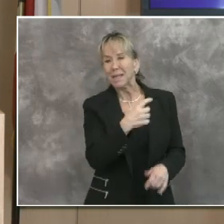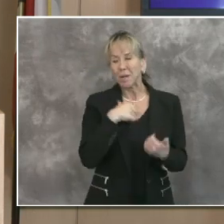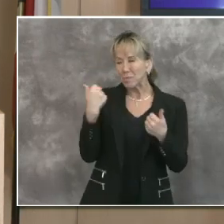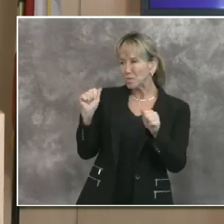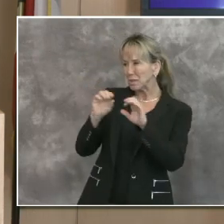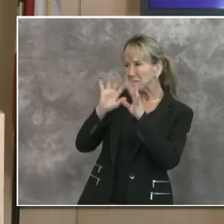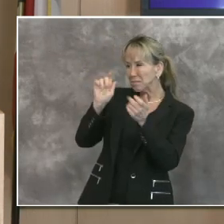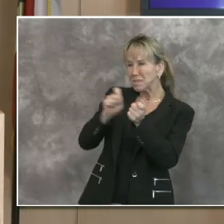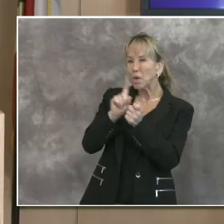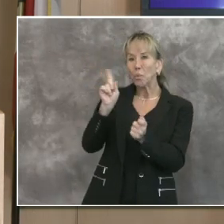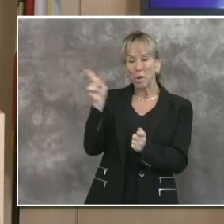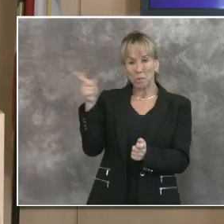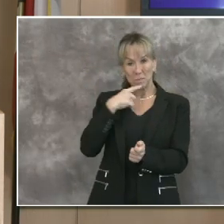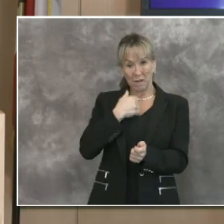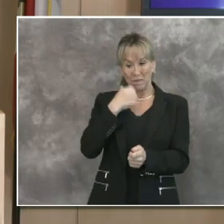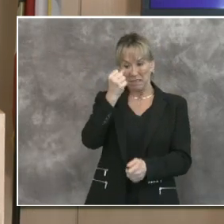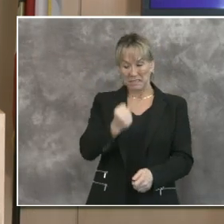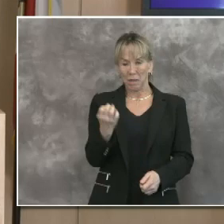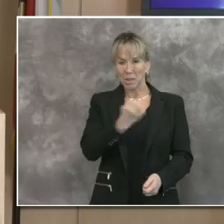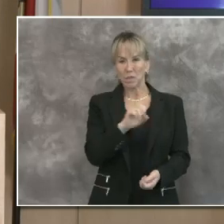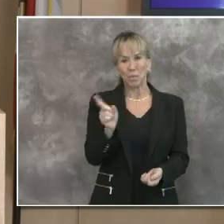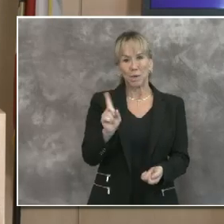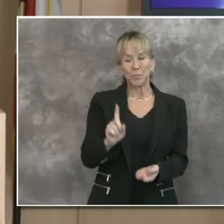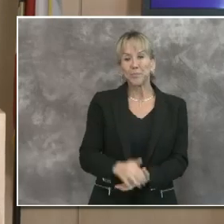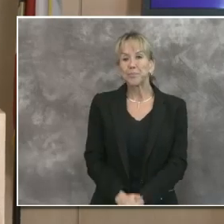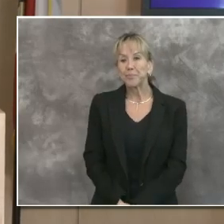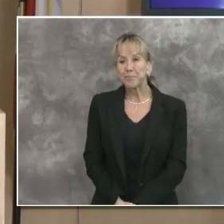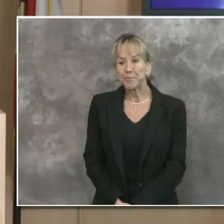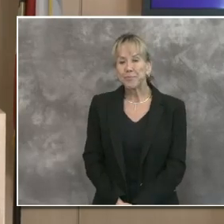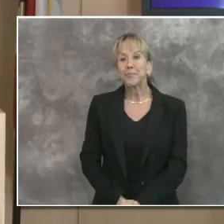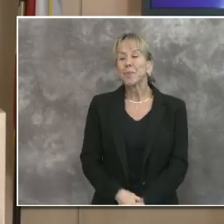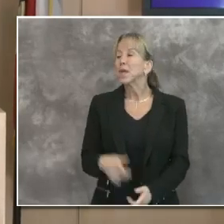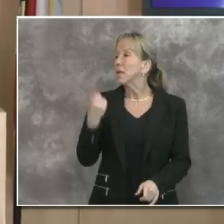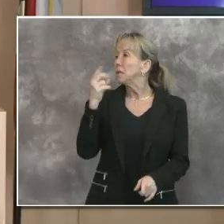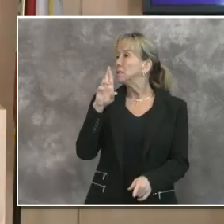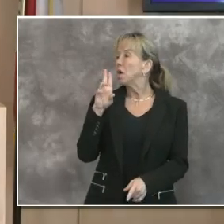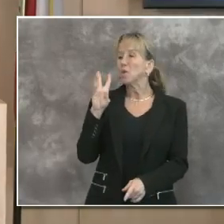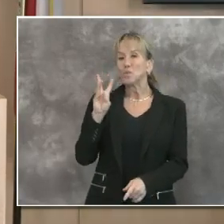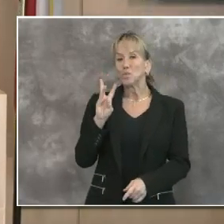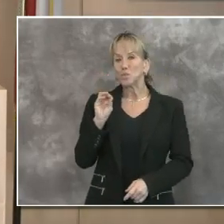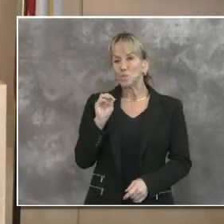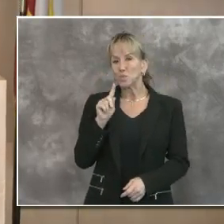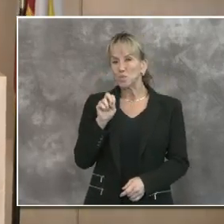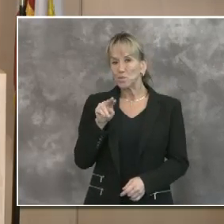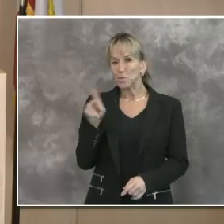the southeast clinic is. Okay, Dr. Wooten's going to respond.